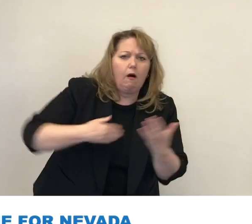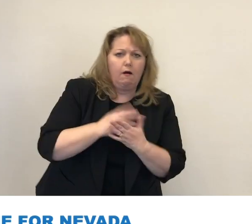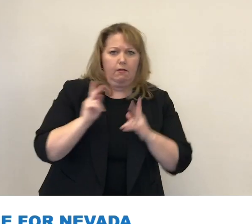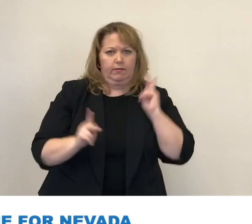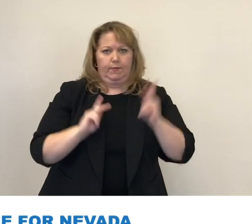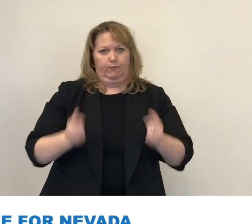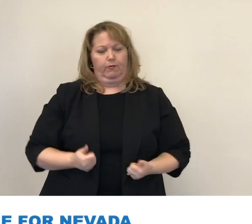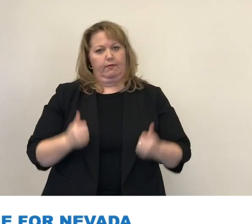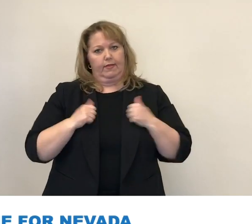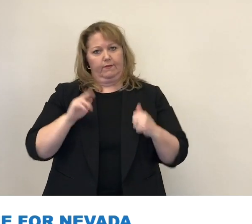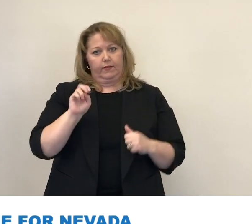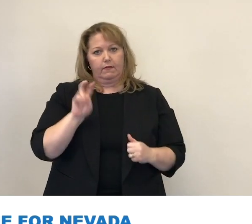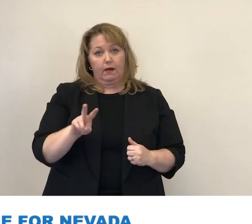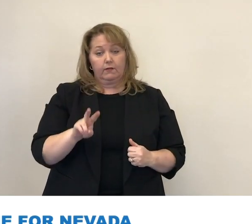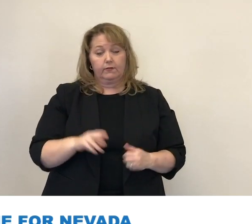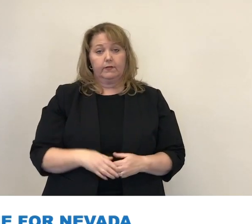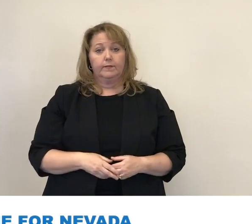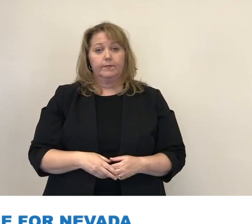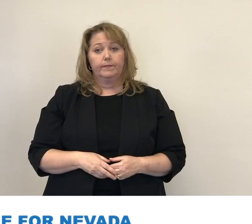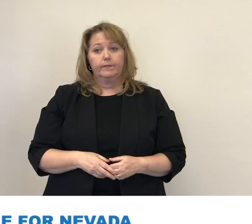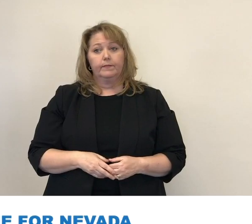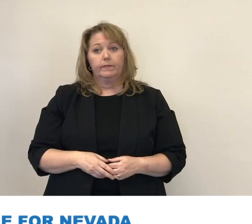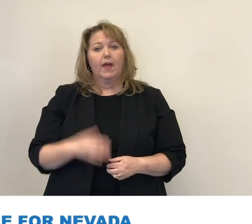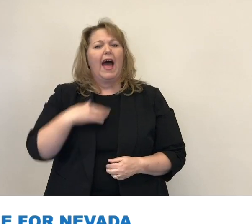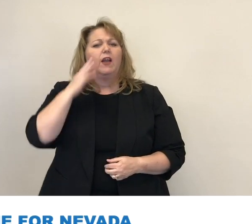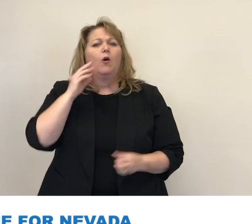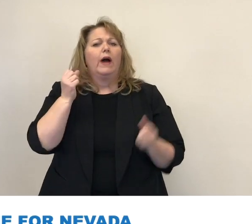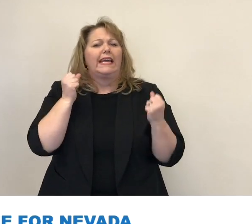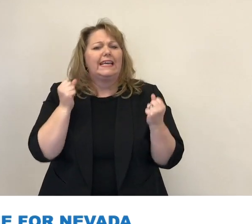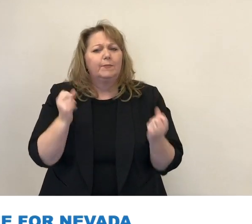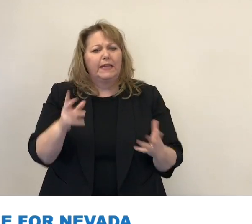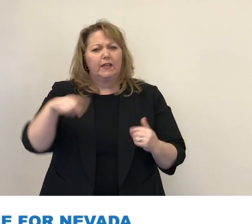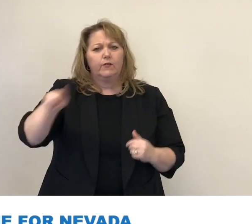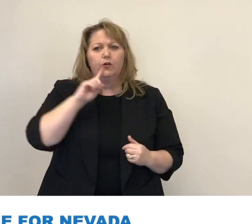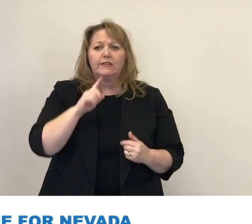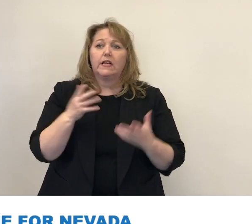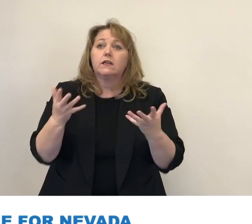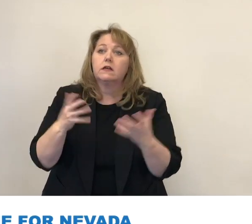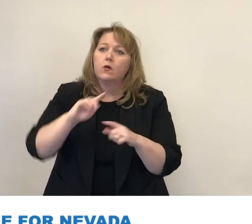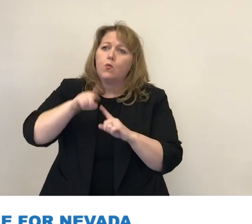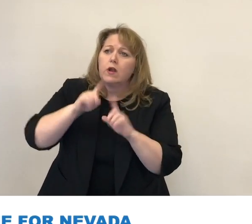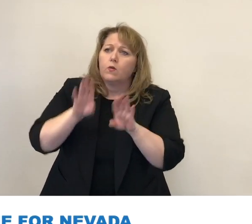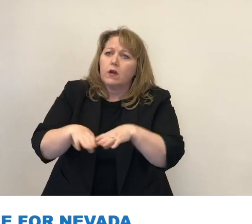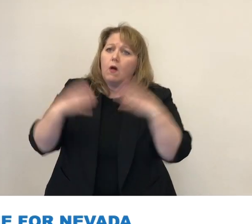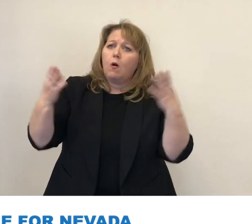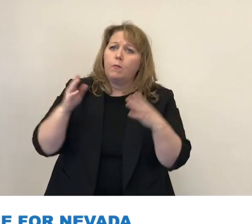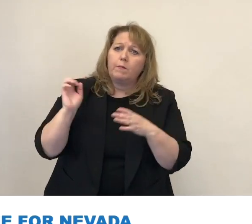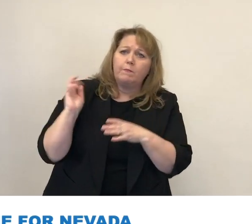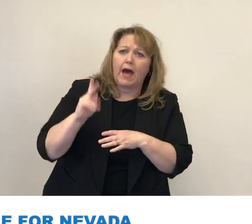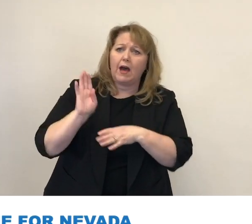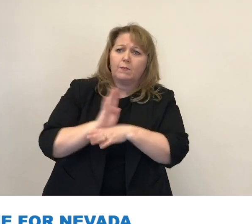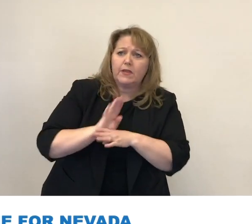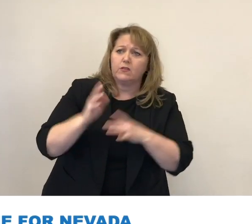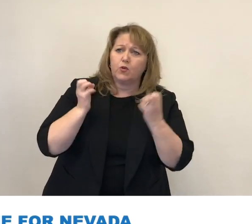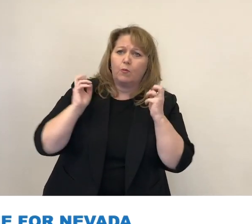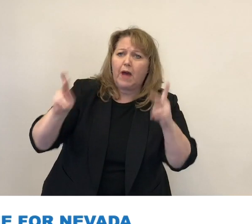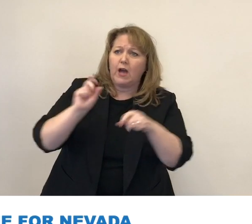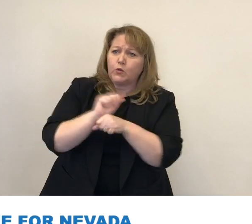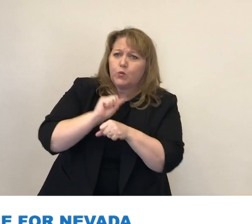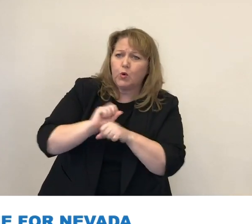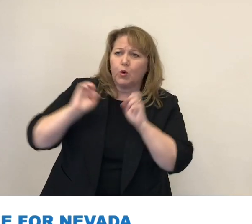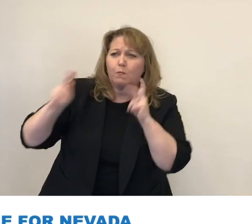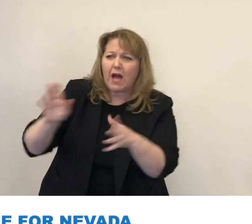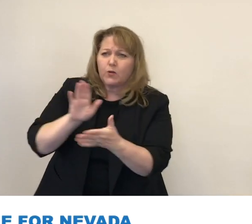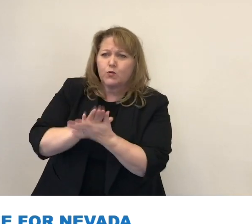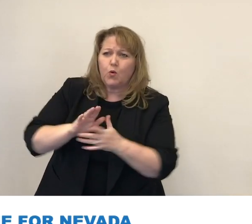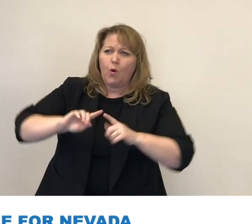asking, when can Nevada open back up for business? No one wants to get back to business more than I do. We